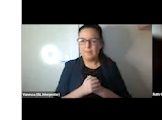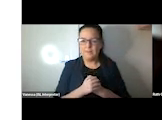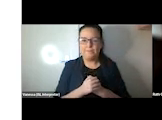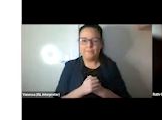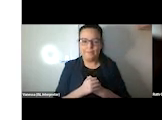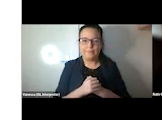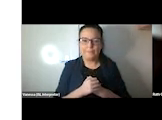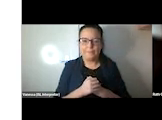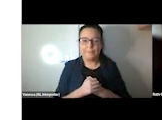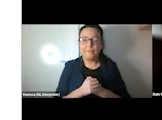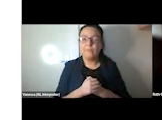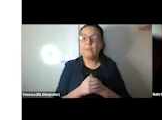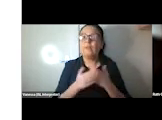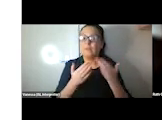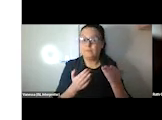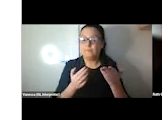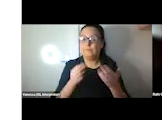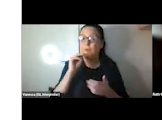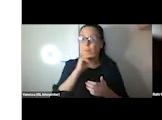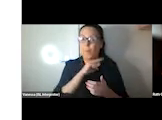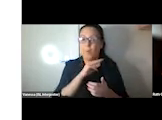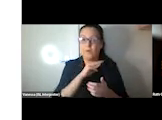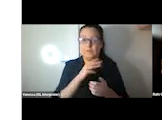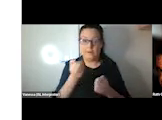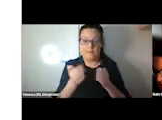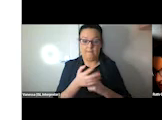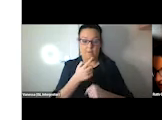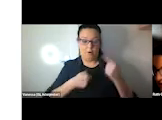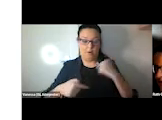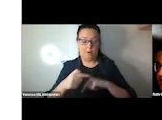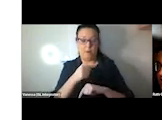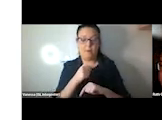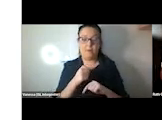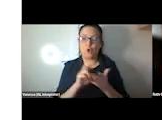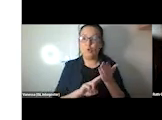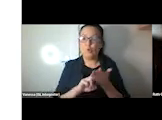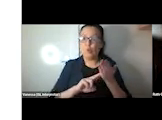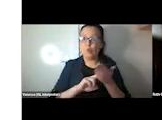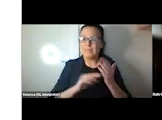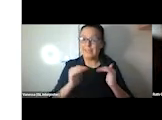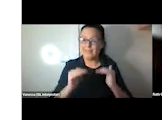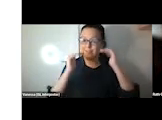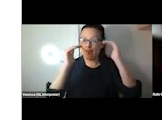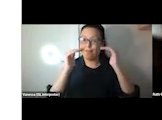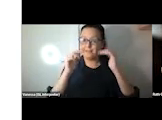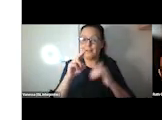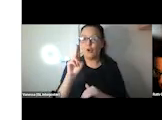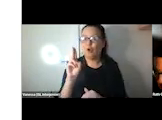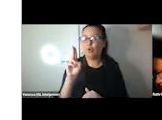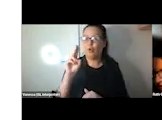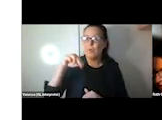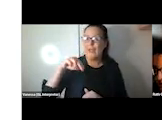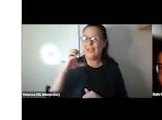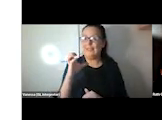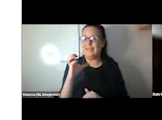Now, another important reference for us in using the standard is the UN Convention on the Rights of